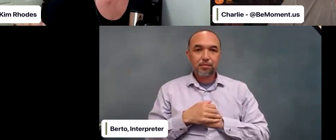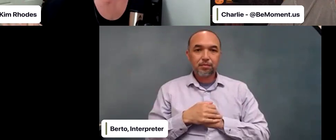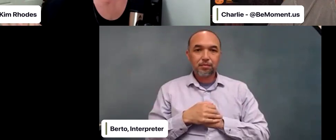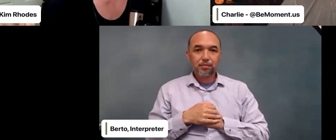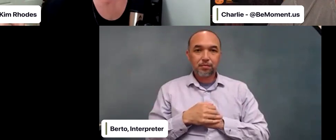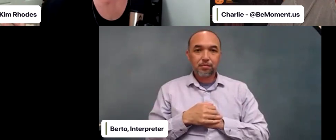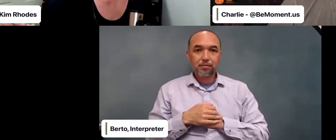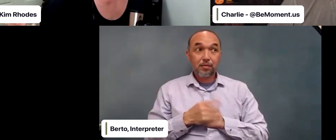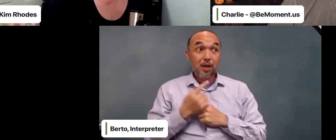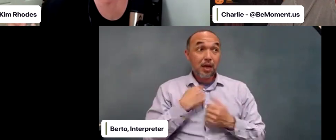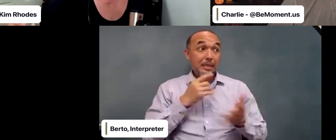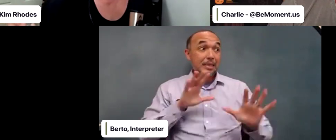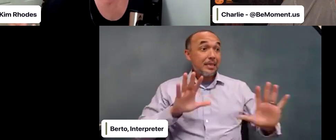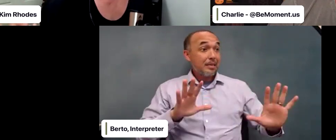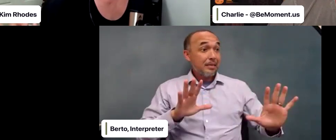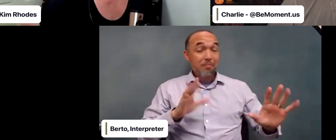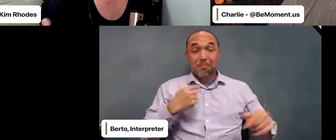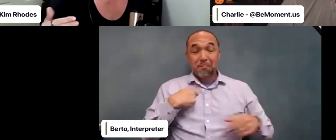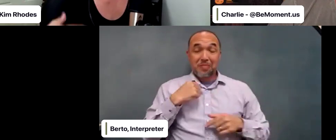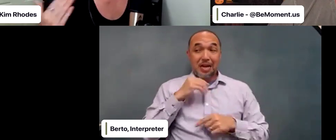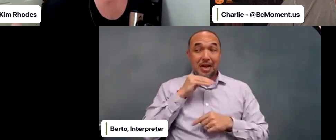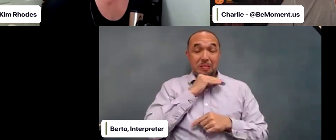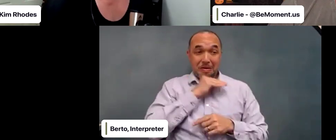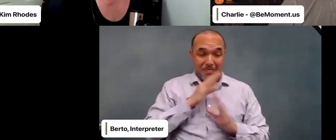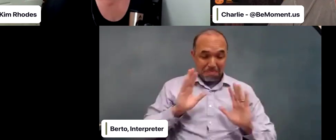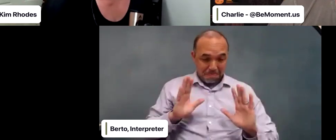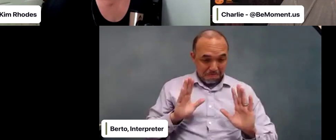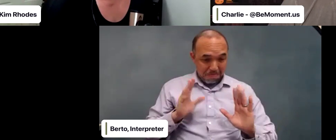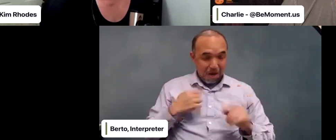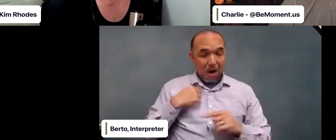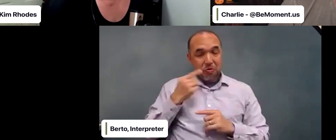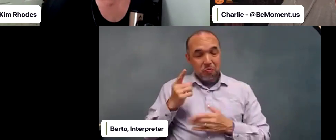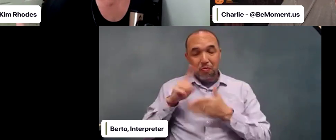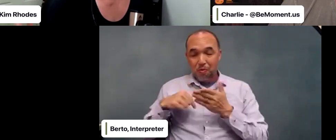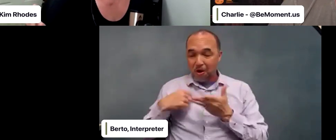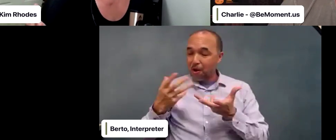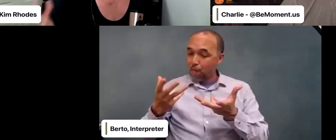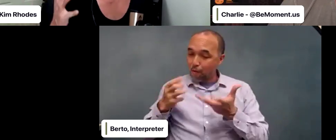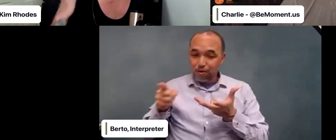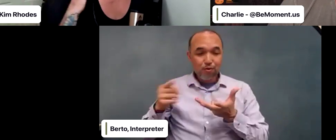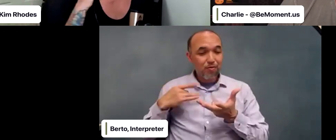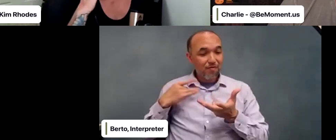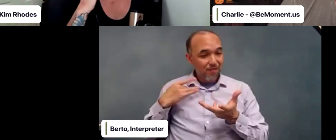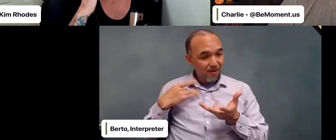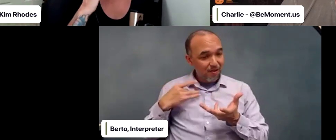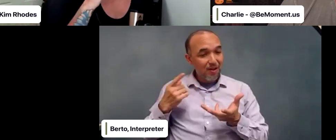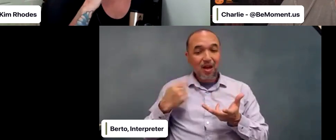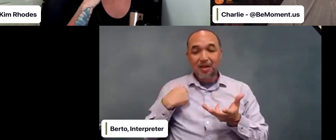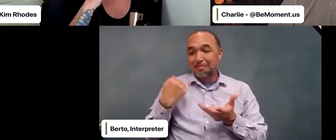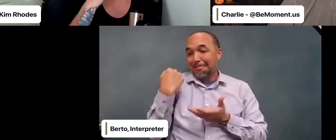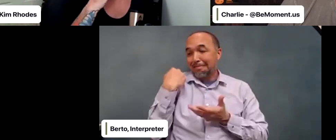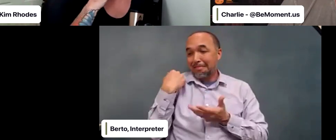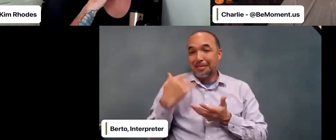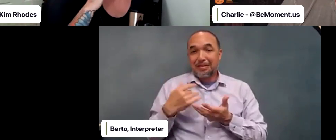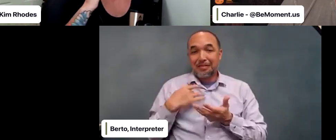And so I said, Rebecca, I was lying to you. I was telling you what I wanted you to feel. I just felt a hand push me